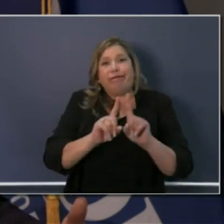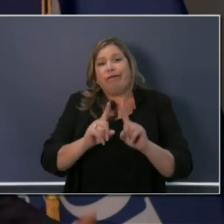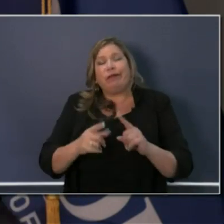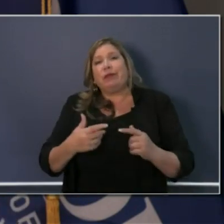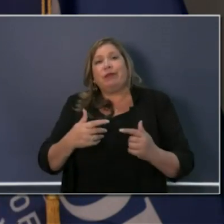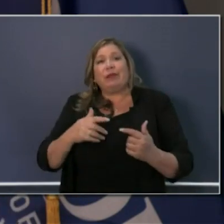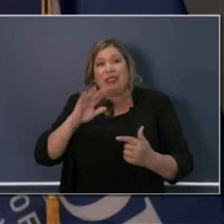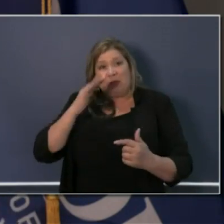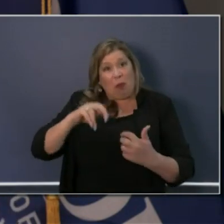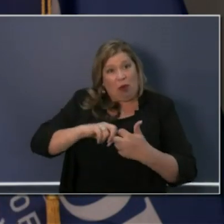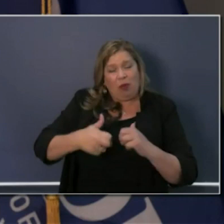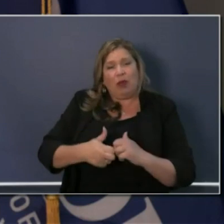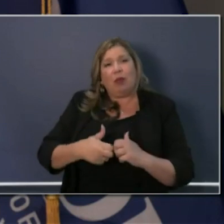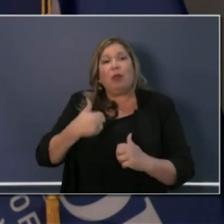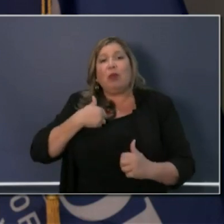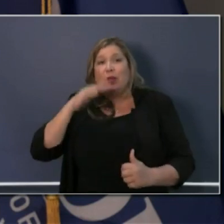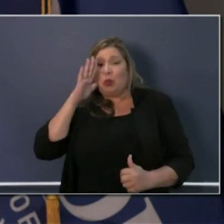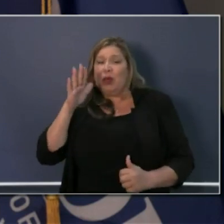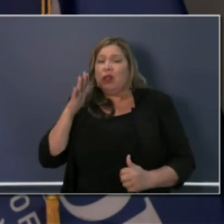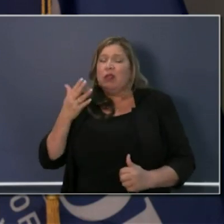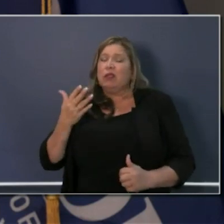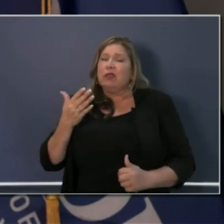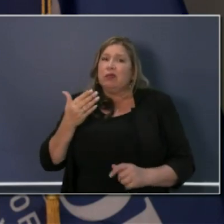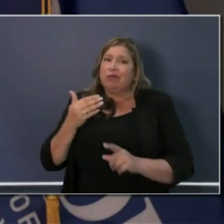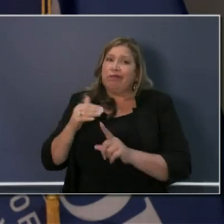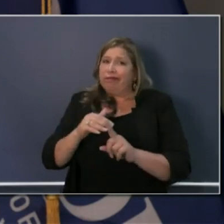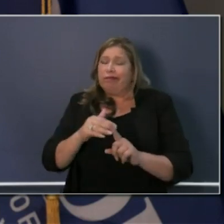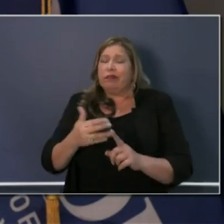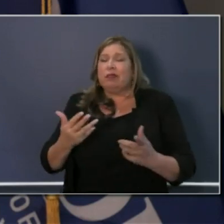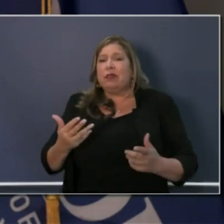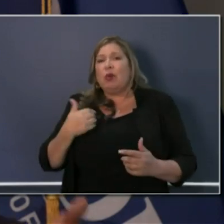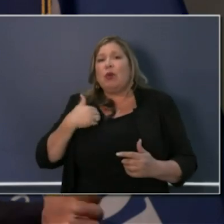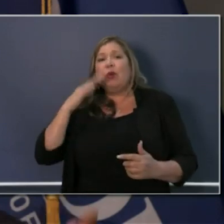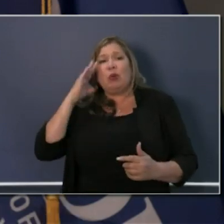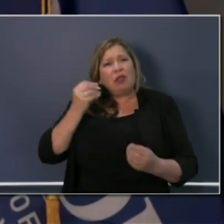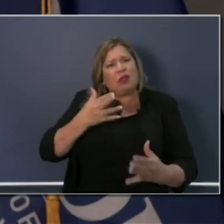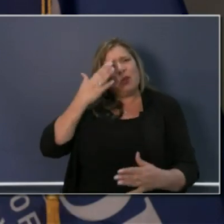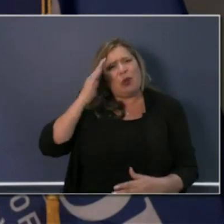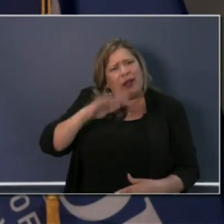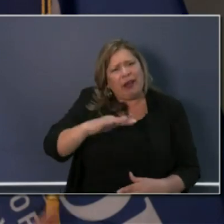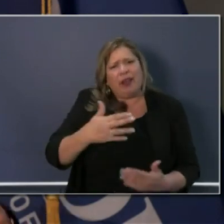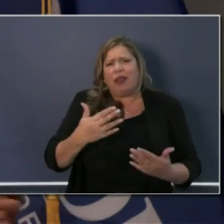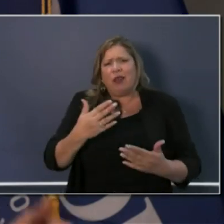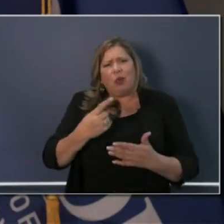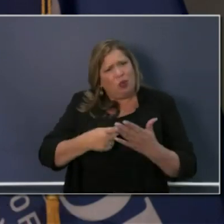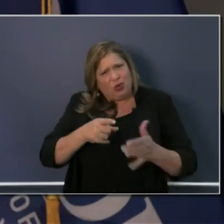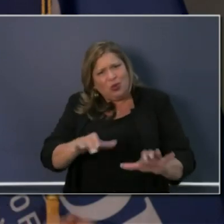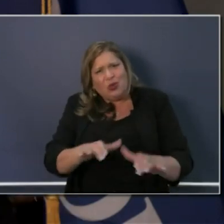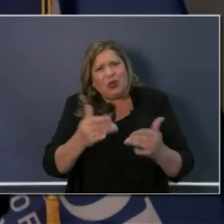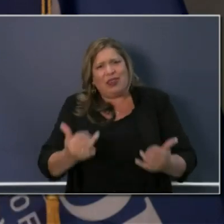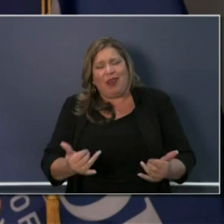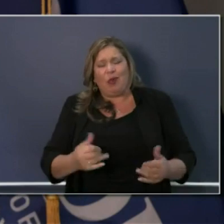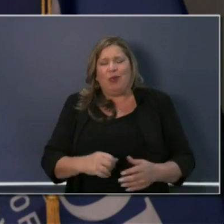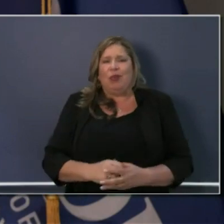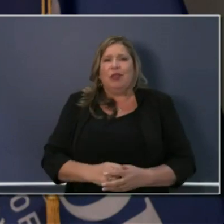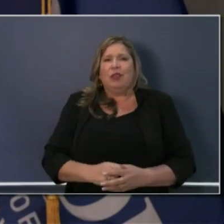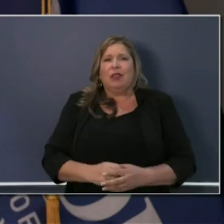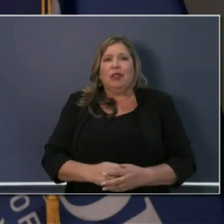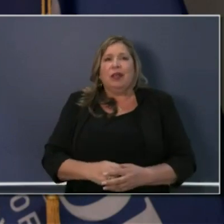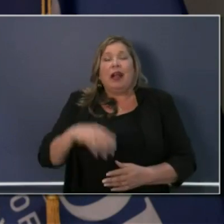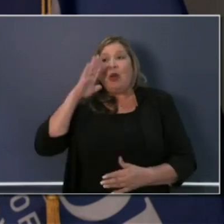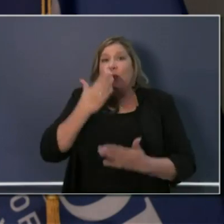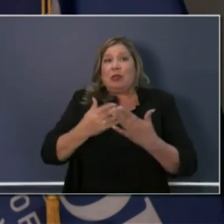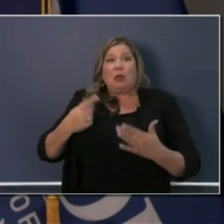verbal communication. Just, folks, just think about what you're doing here. And I just want to say, on the enforcement side, people are worried, we're going to have